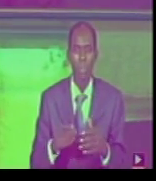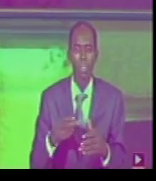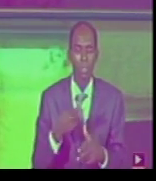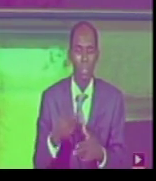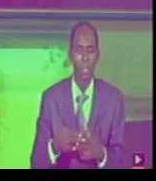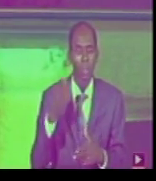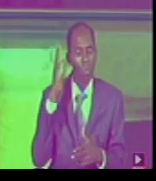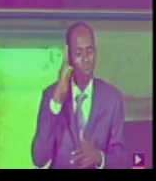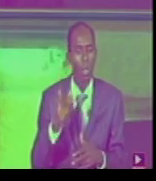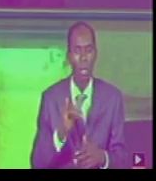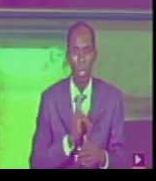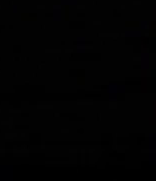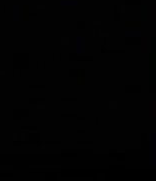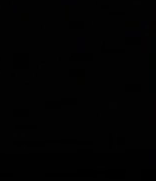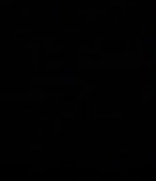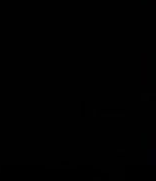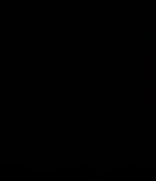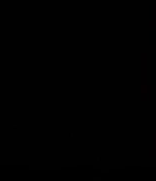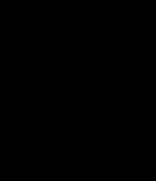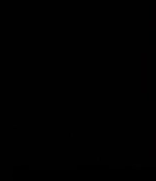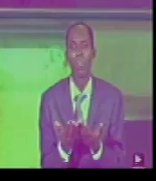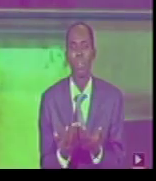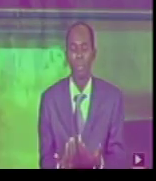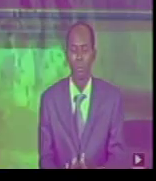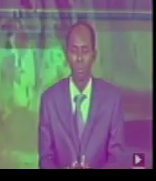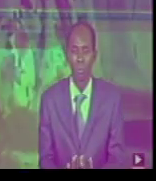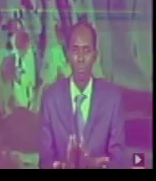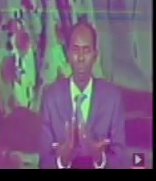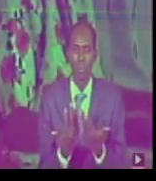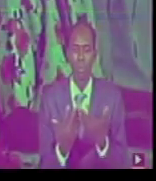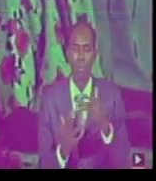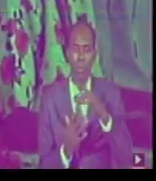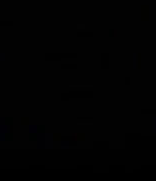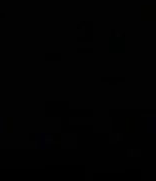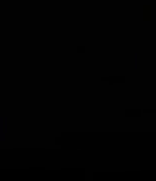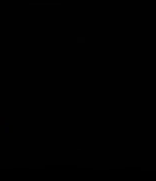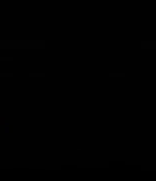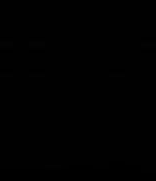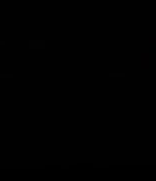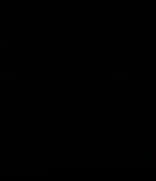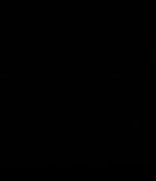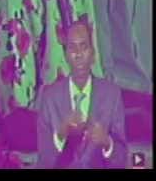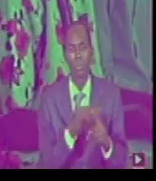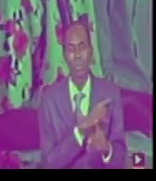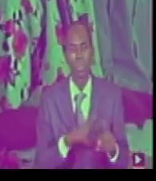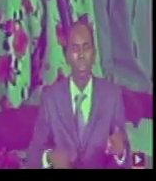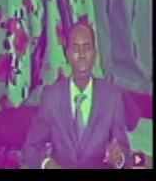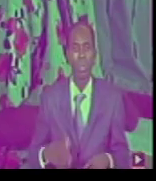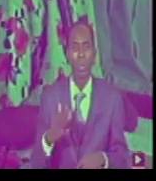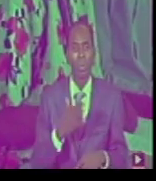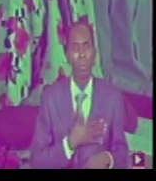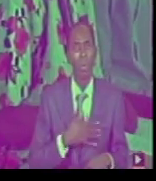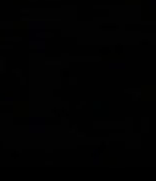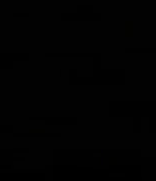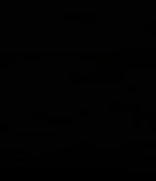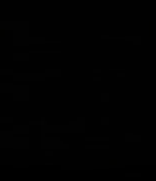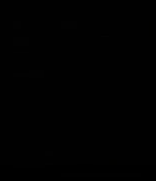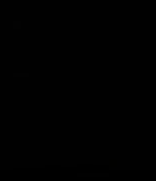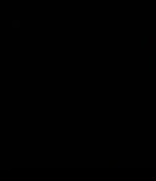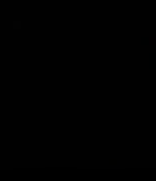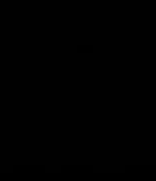Offer burnt offering unto the Lord, my God, of that which does cost